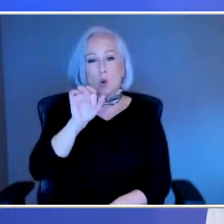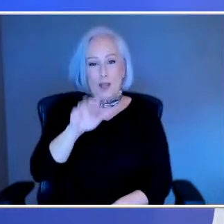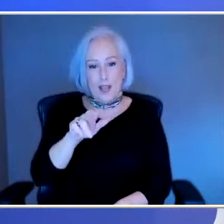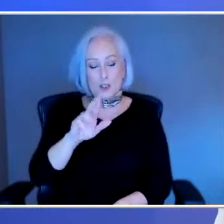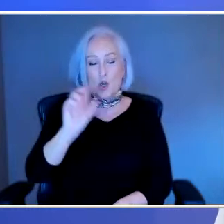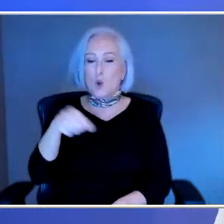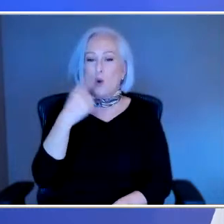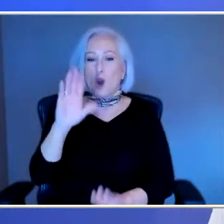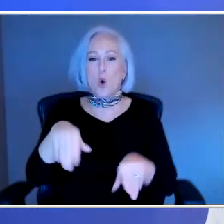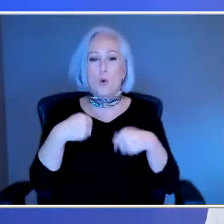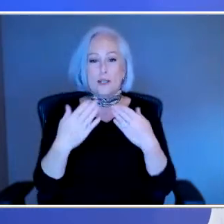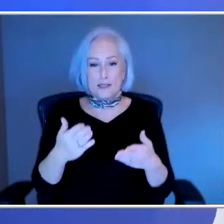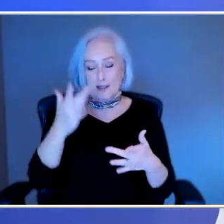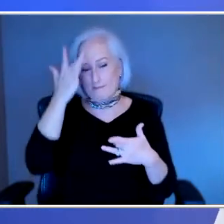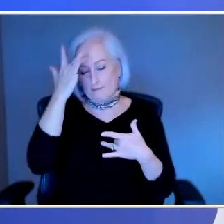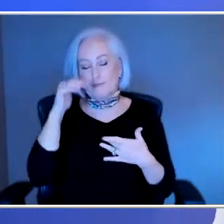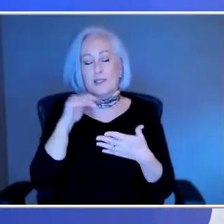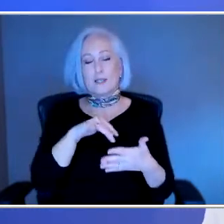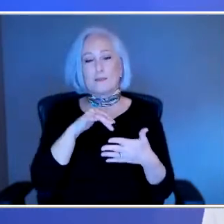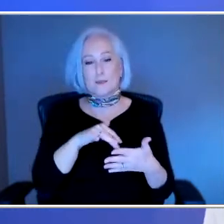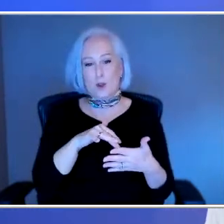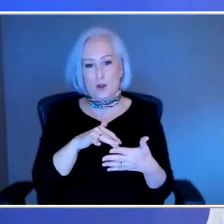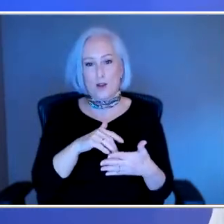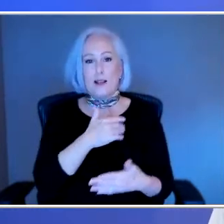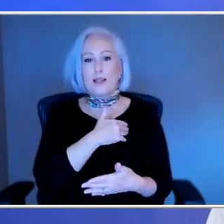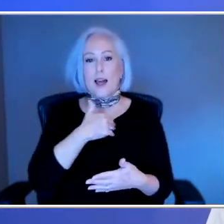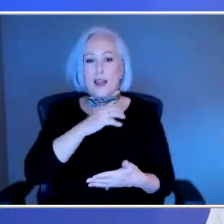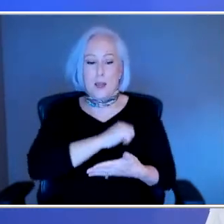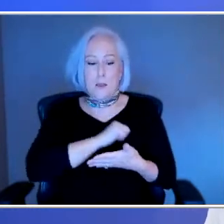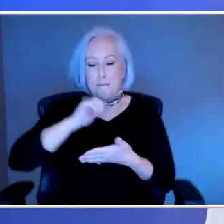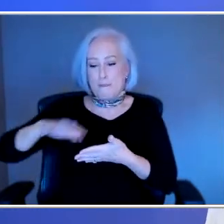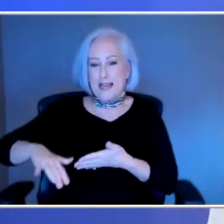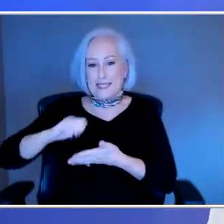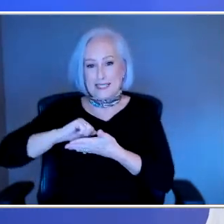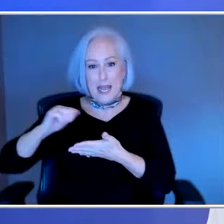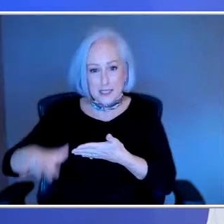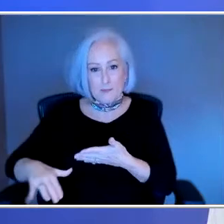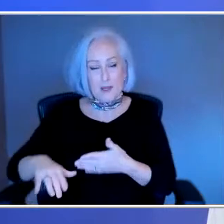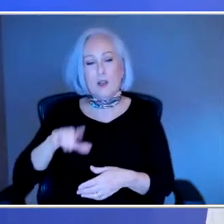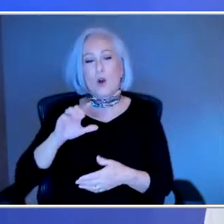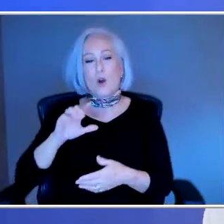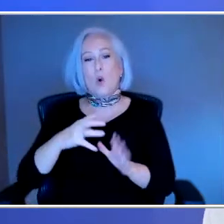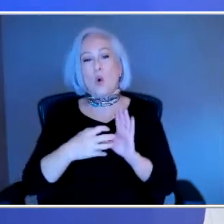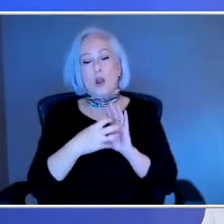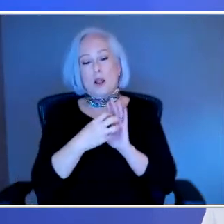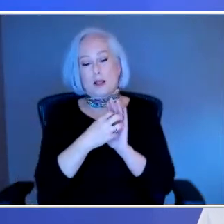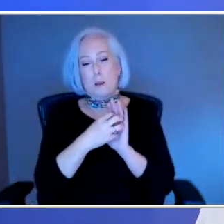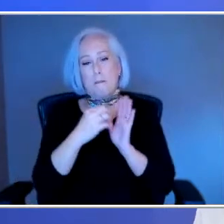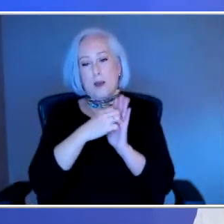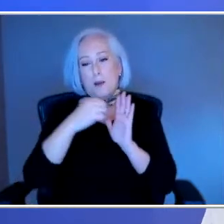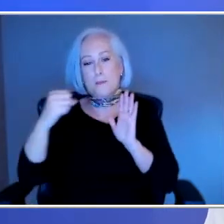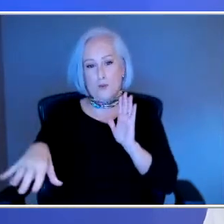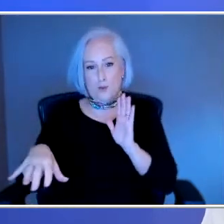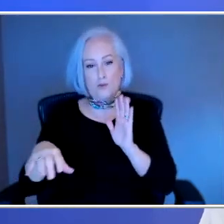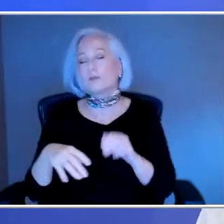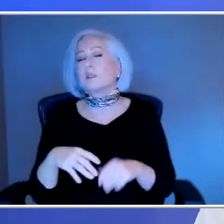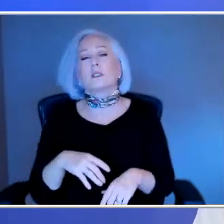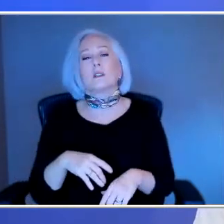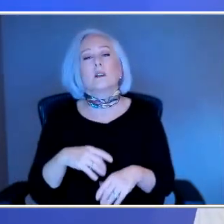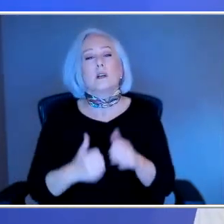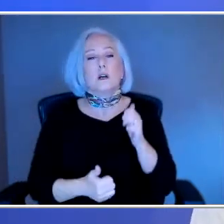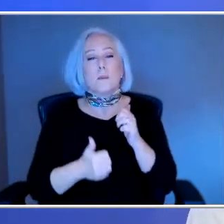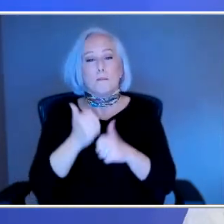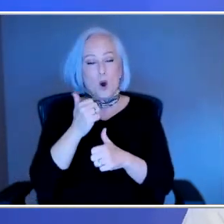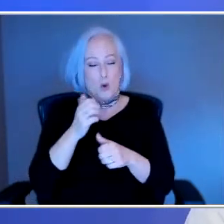for excisional specimens, as mastectomy or lumpectomy. And in the synoptic report, we usually highlight all the main characteristics of the tumor, whether it be